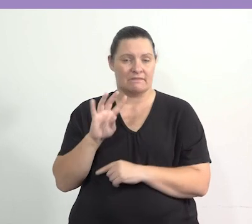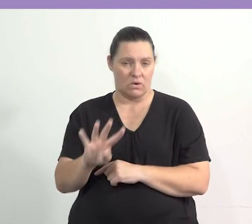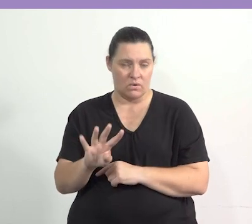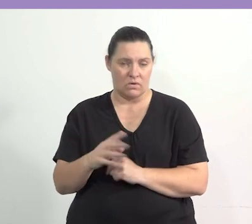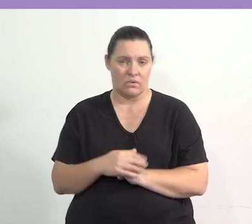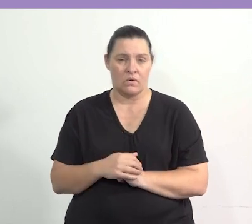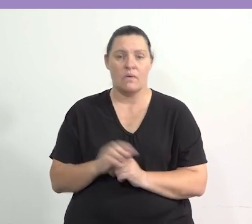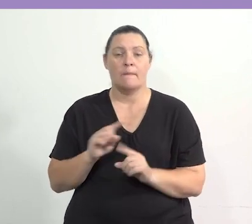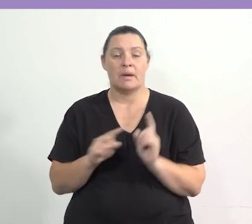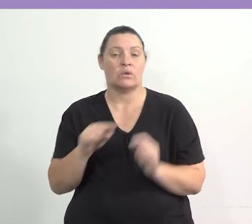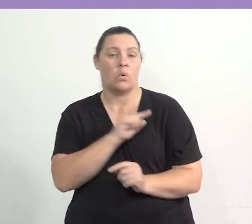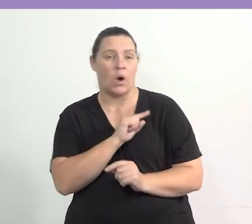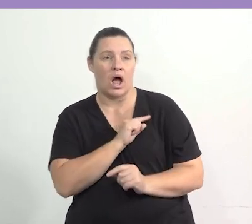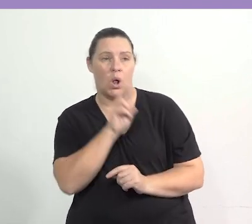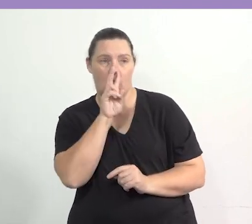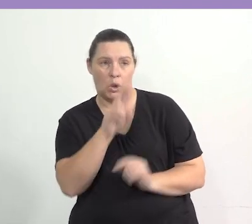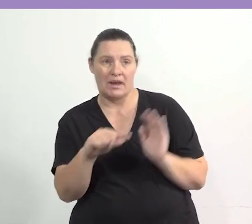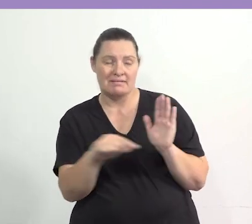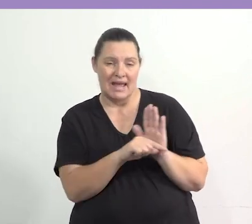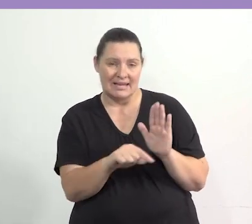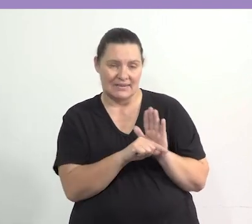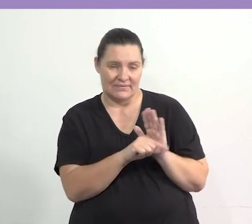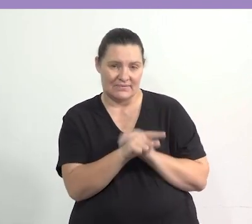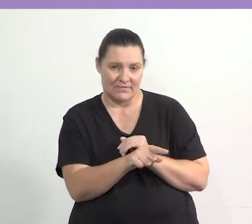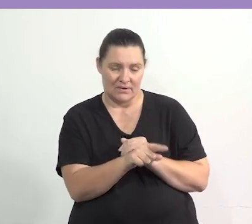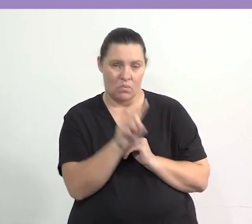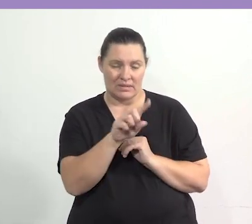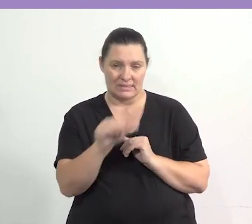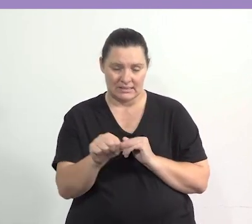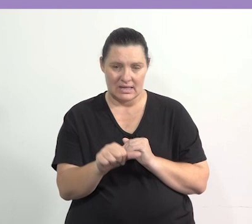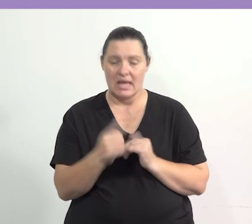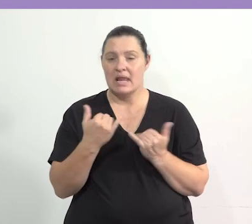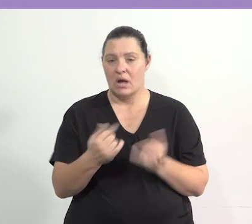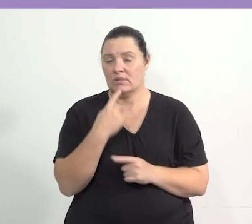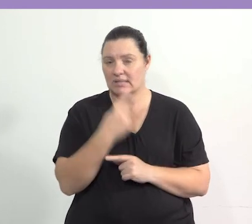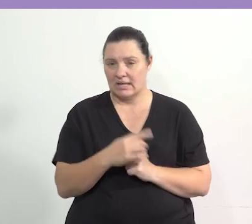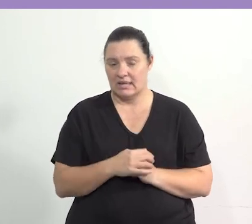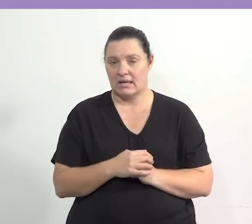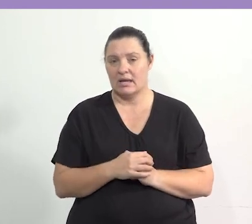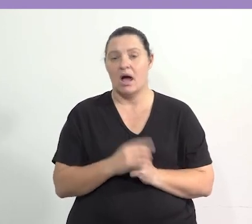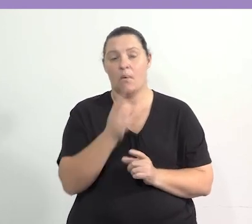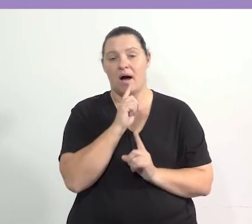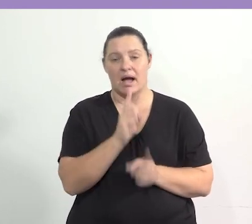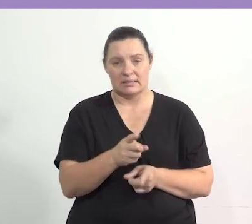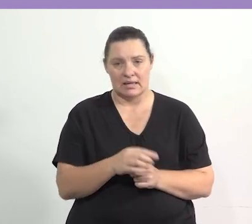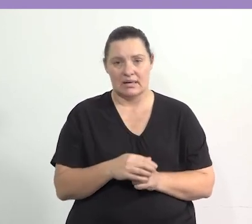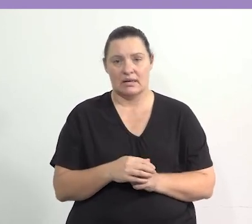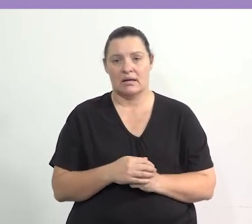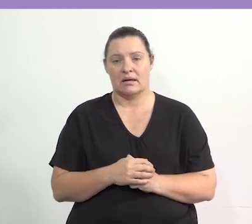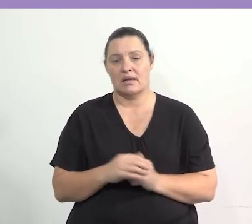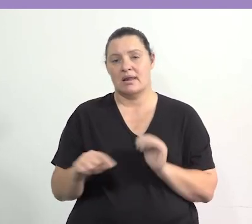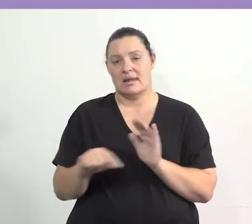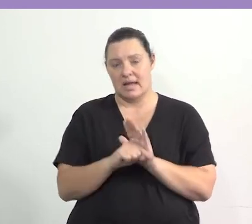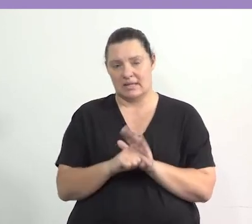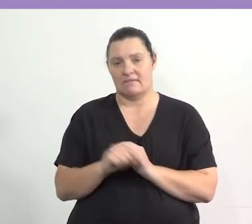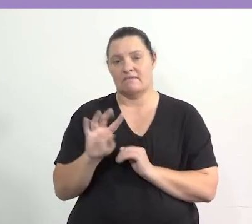by 4. But because we are looking at the negative square root of 16, we are going to say there that our answer is